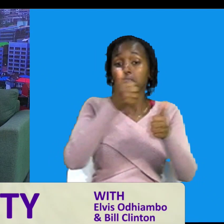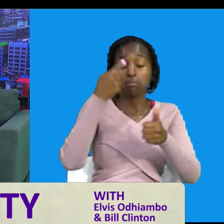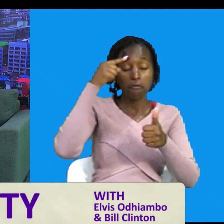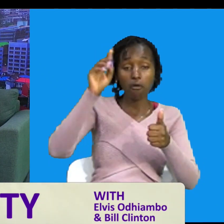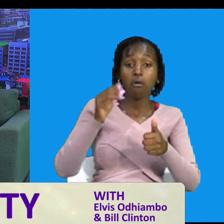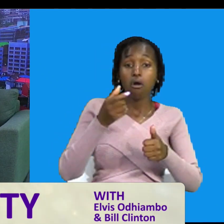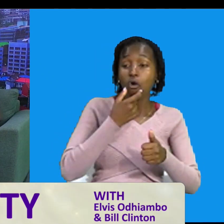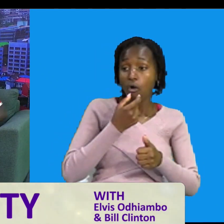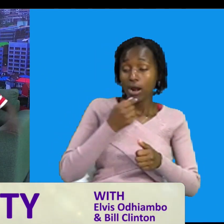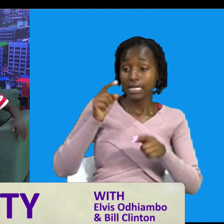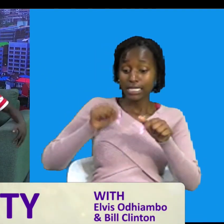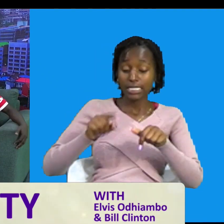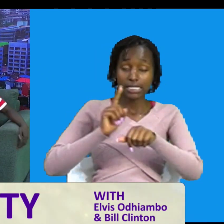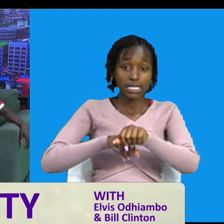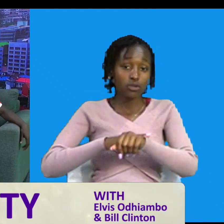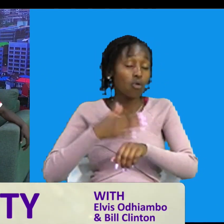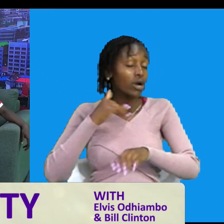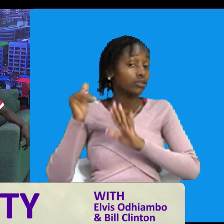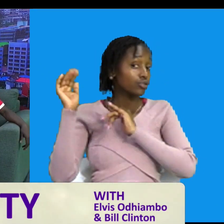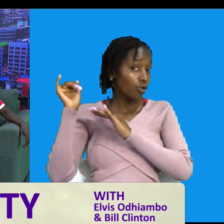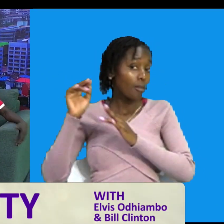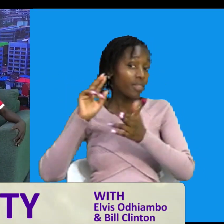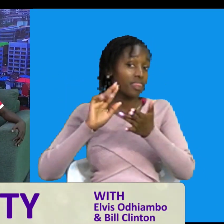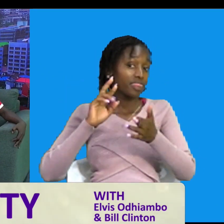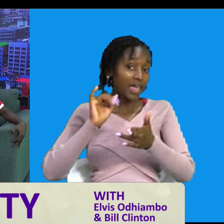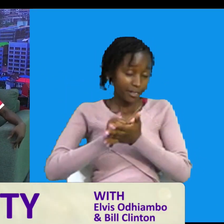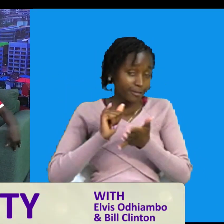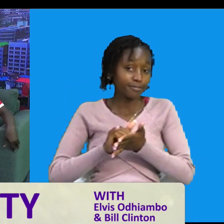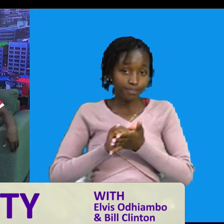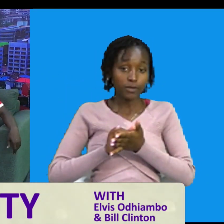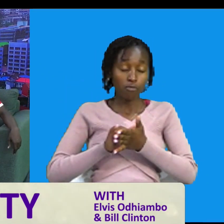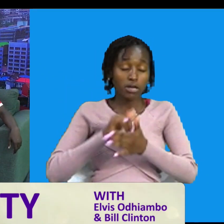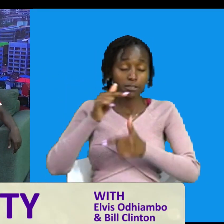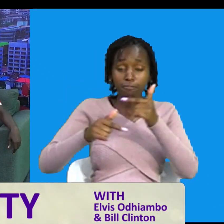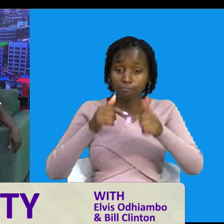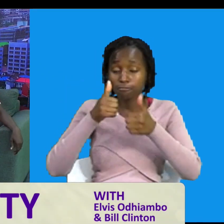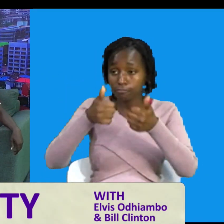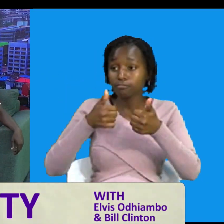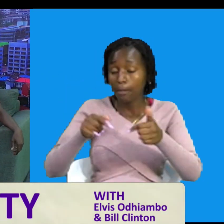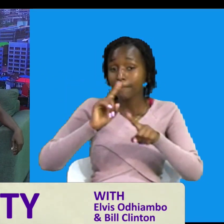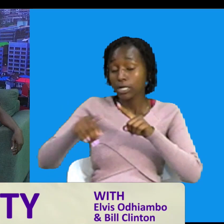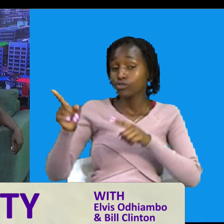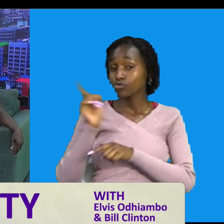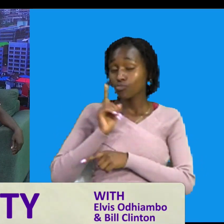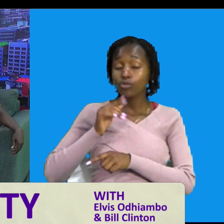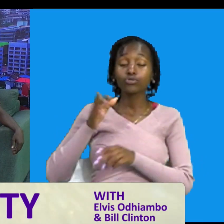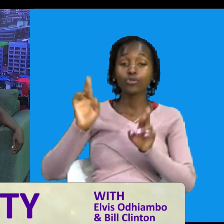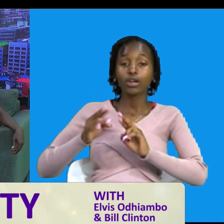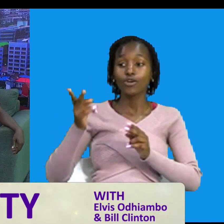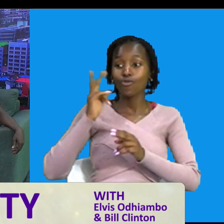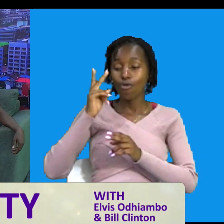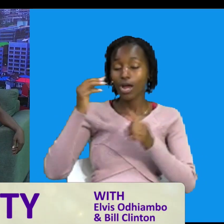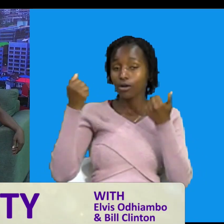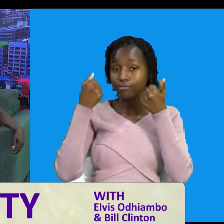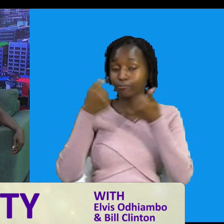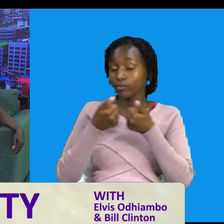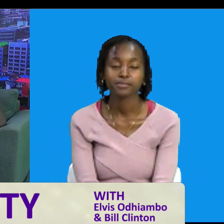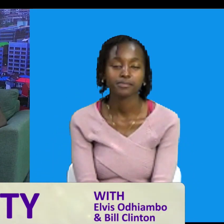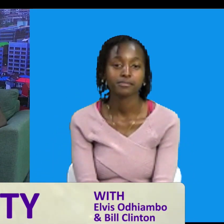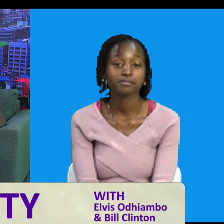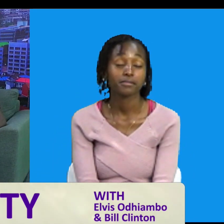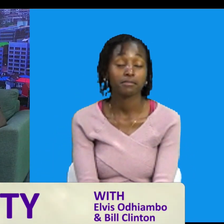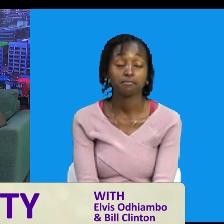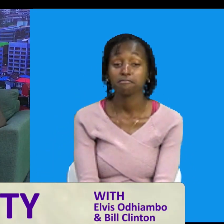this season, and we'll be hoping to get a chance against Tusker FC when they play tomorrow. But then again, they had a 2-0 win against FC